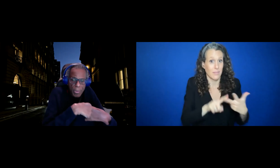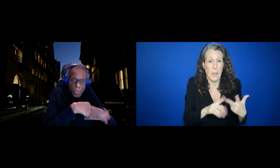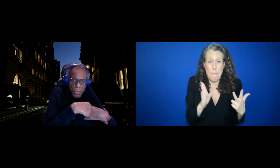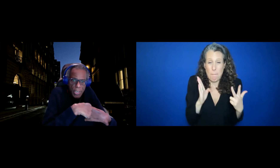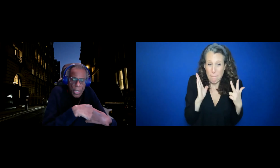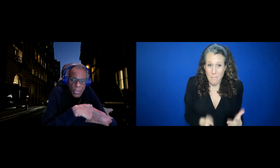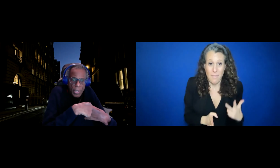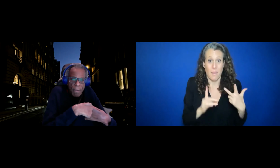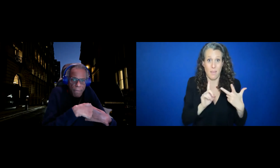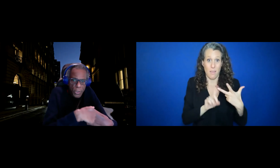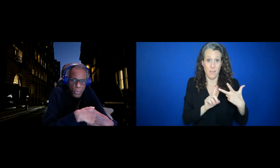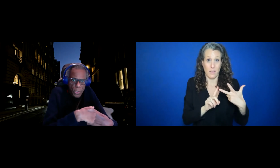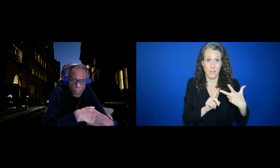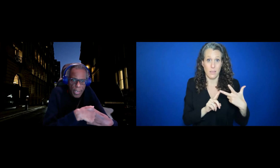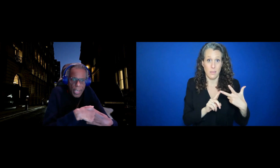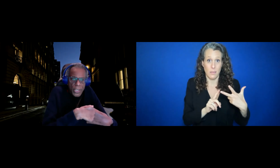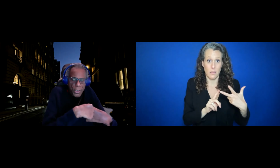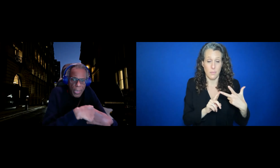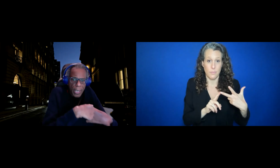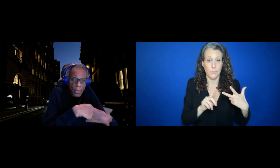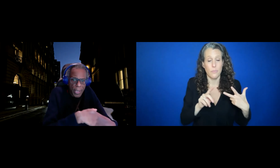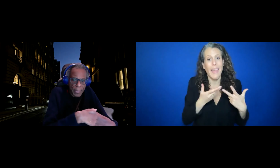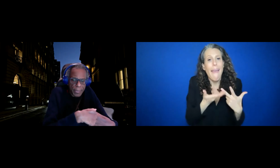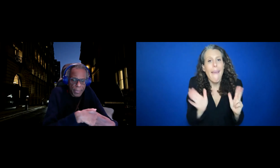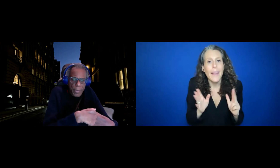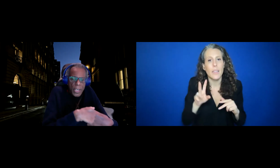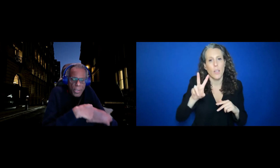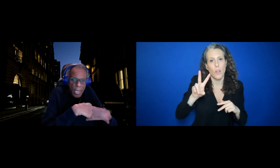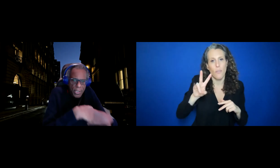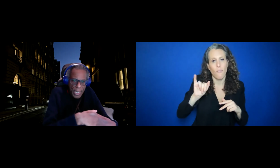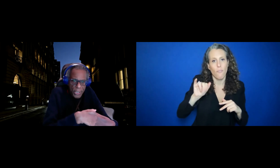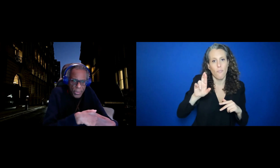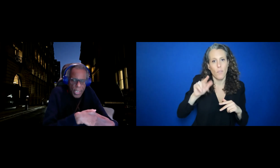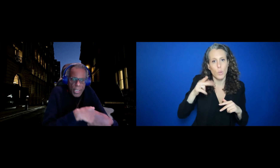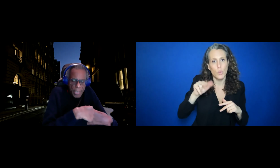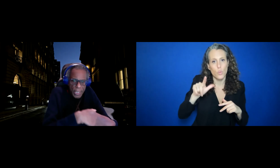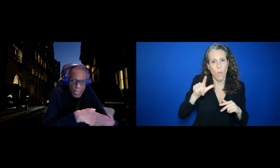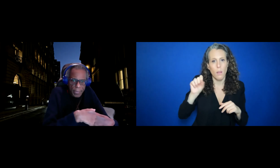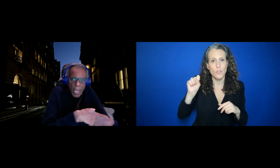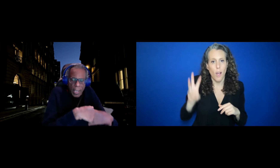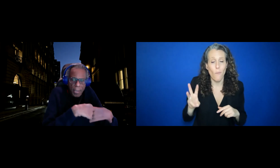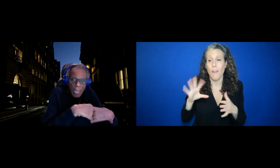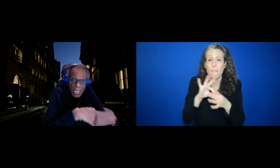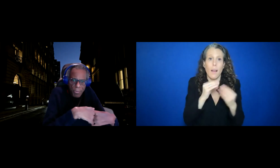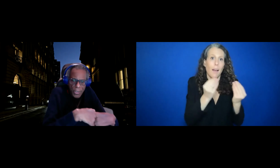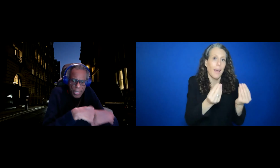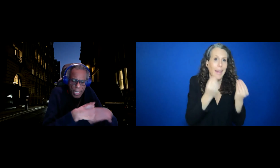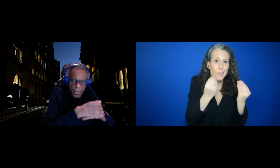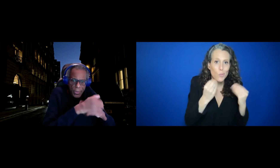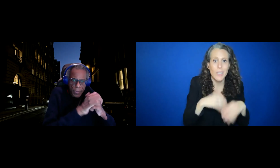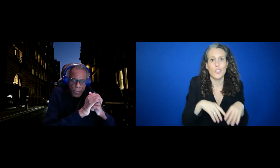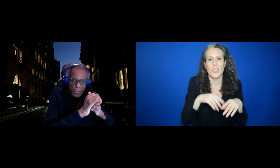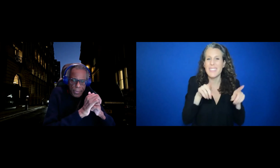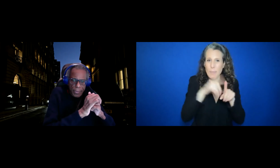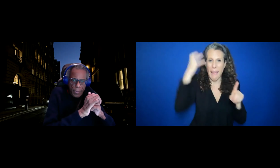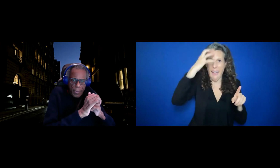was to love to use the virtual software to communicate online. So education, teaching, and I know Alex referred to that